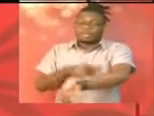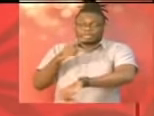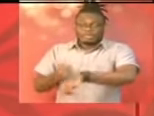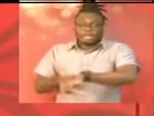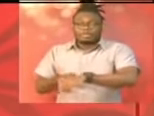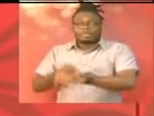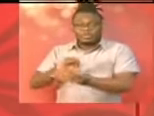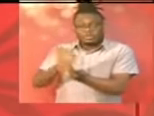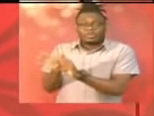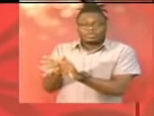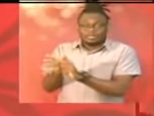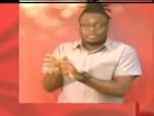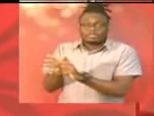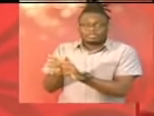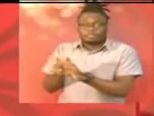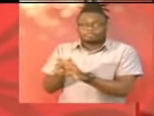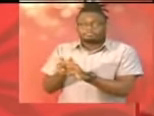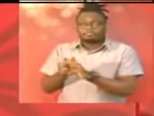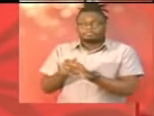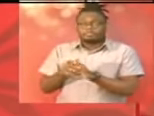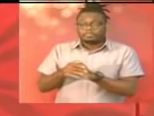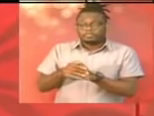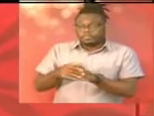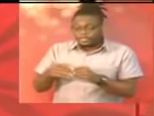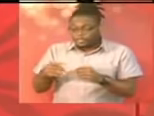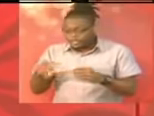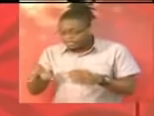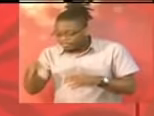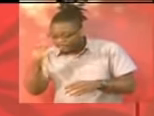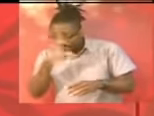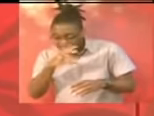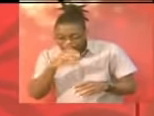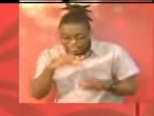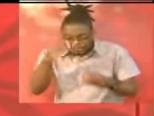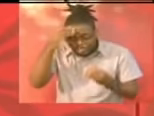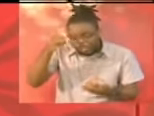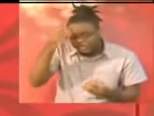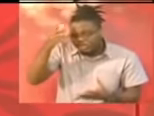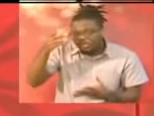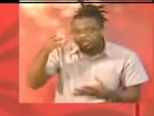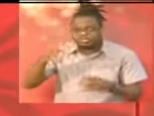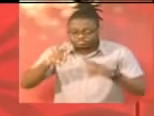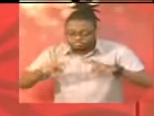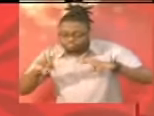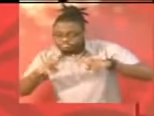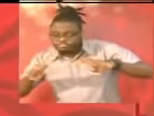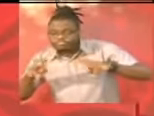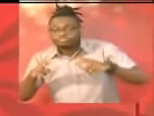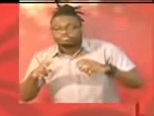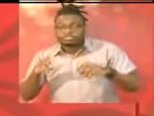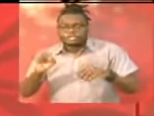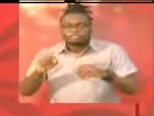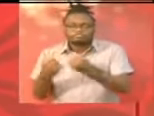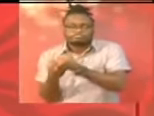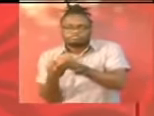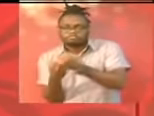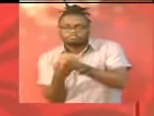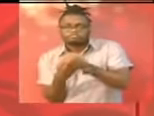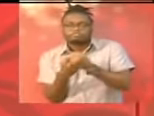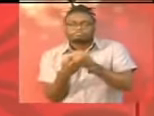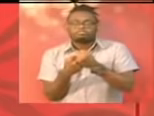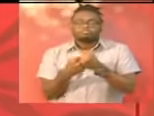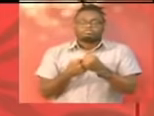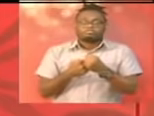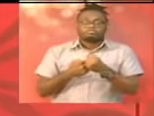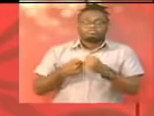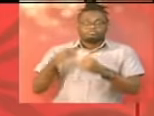emerge, and finally I found an online support group where thousands of people from across the world, many like me, previously in